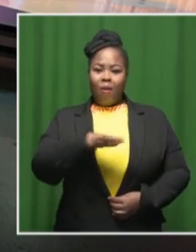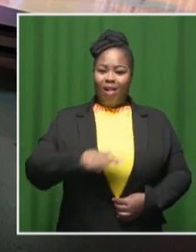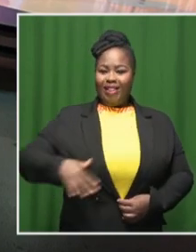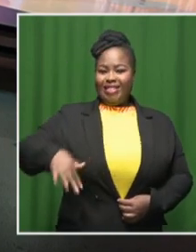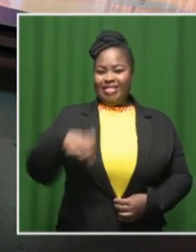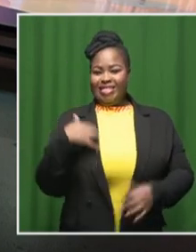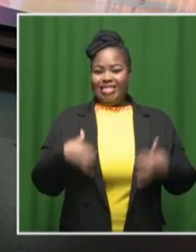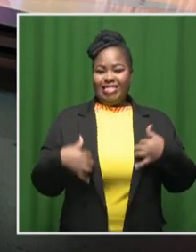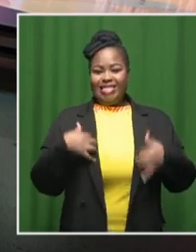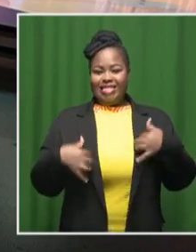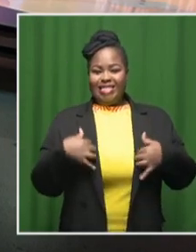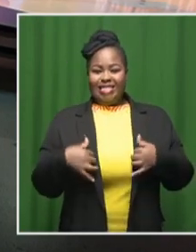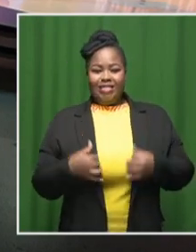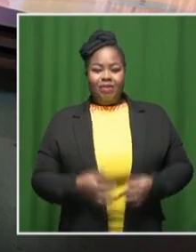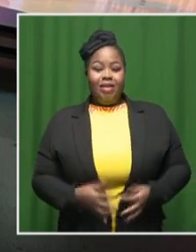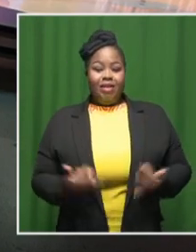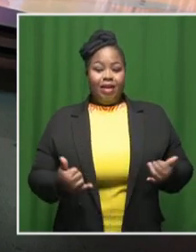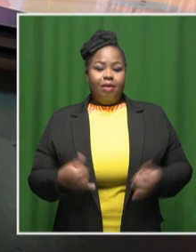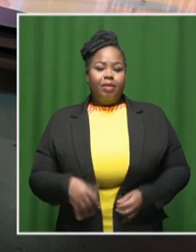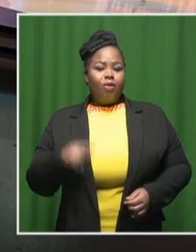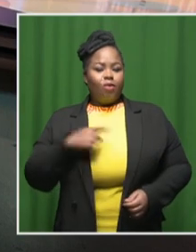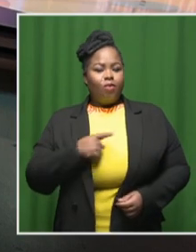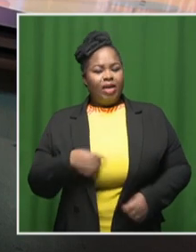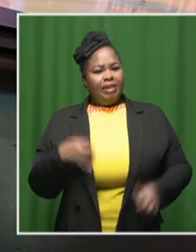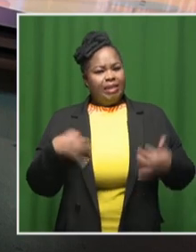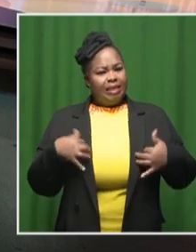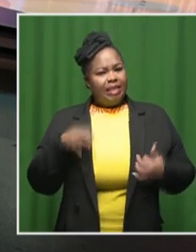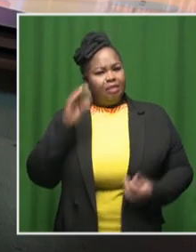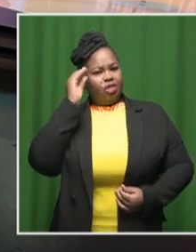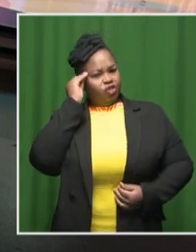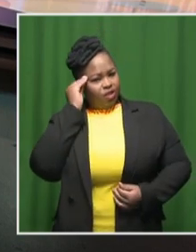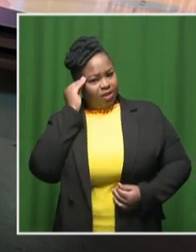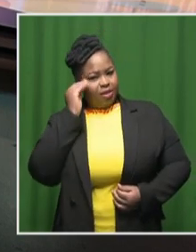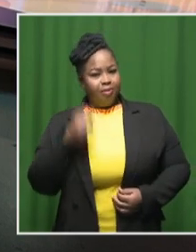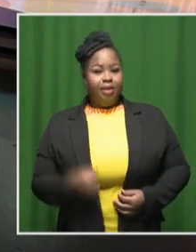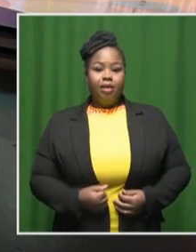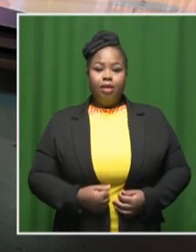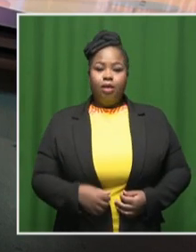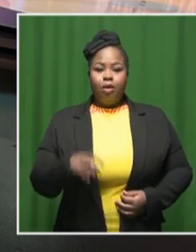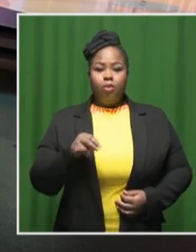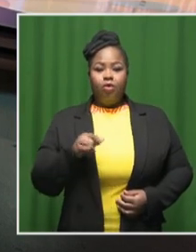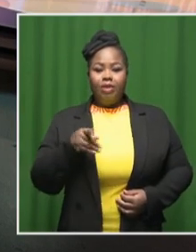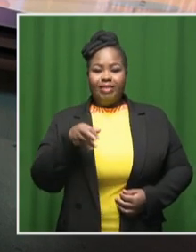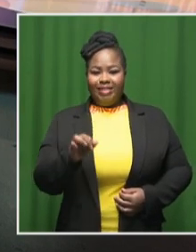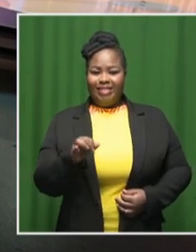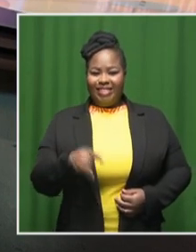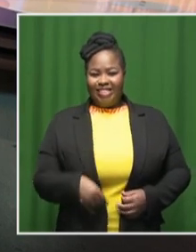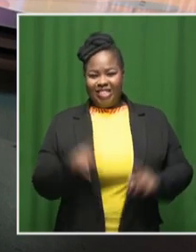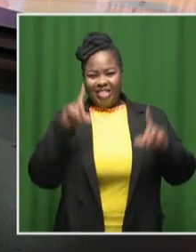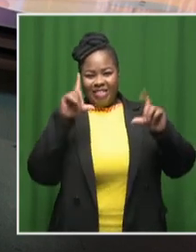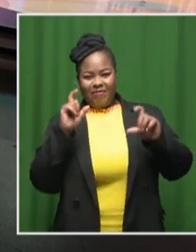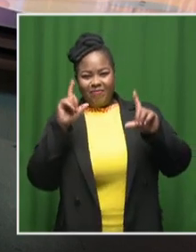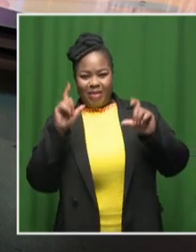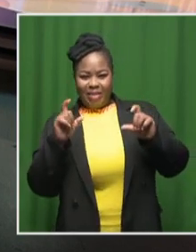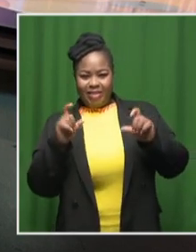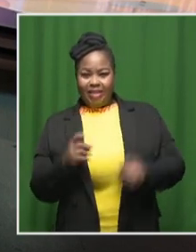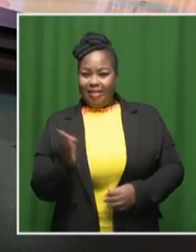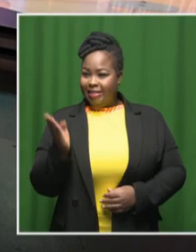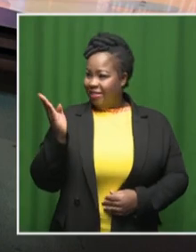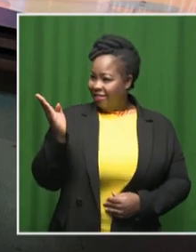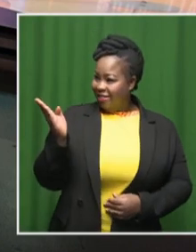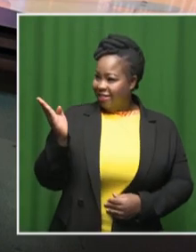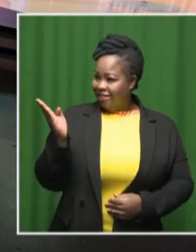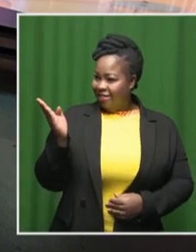vibe really picking up and the geest. And one of our regulars, Morwesi, sent us her pictures. So here's